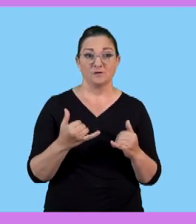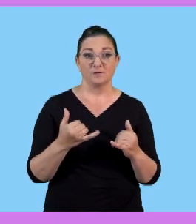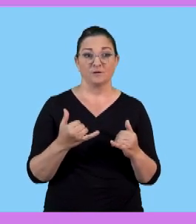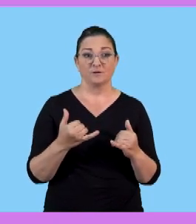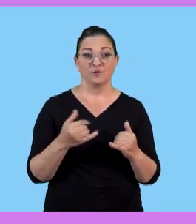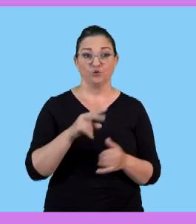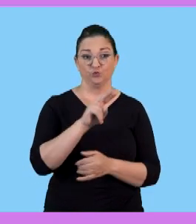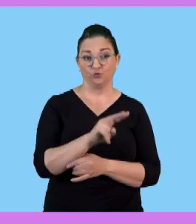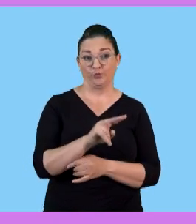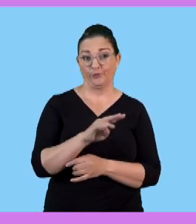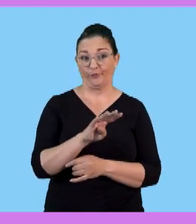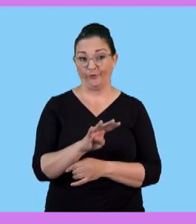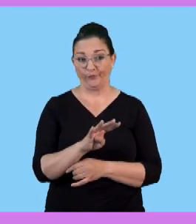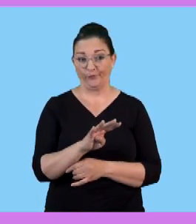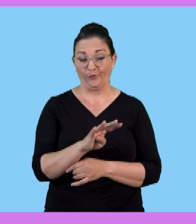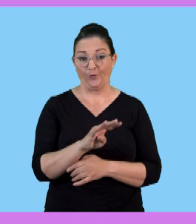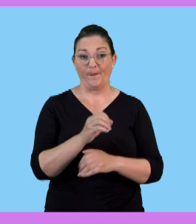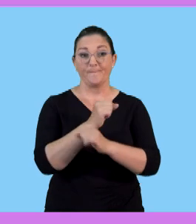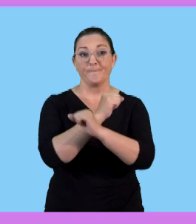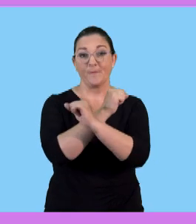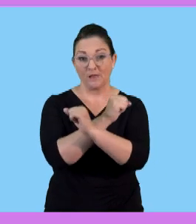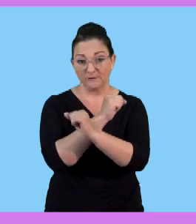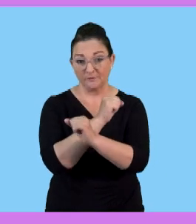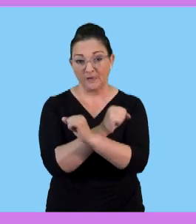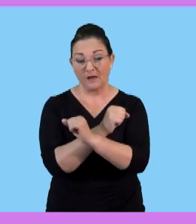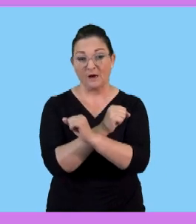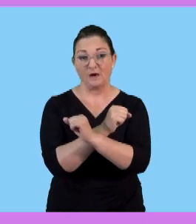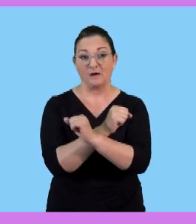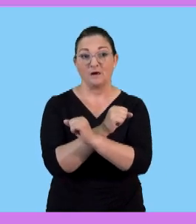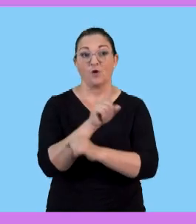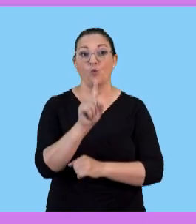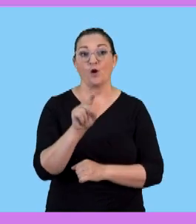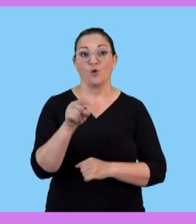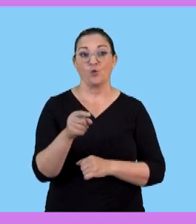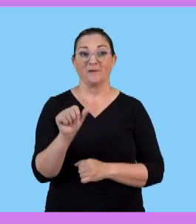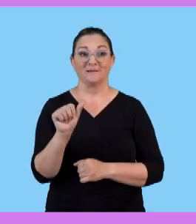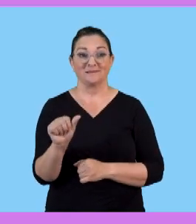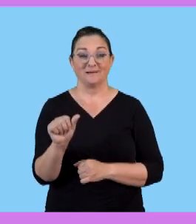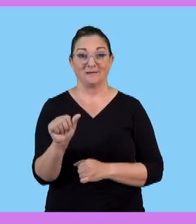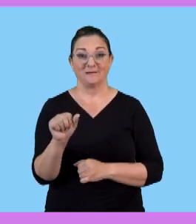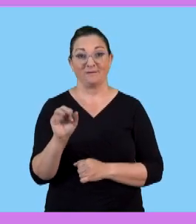right? So now I'm going to take the 24, multiply, right, the